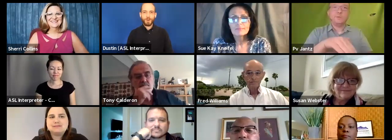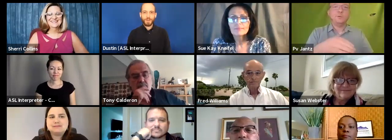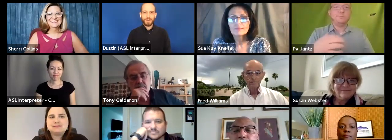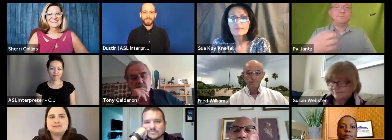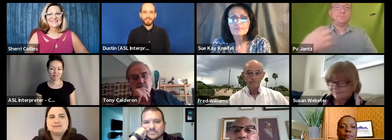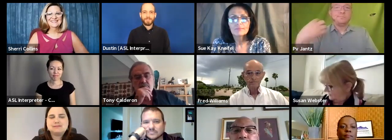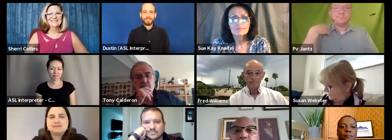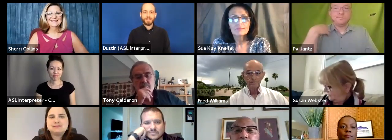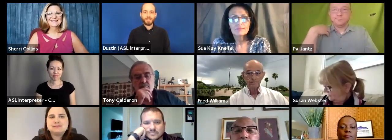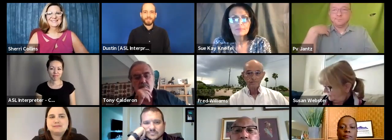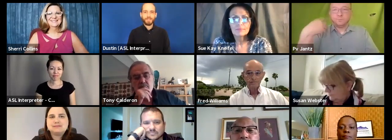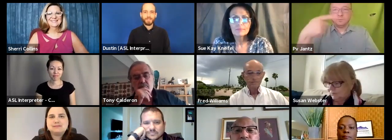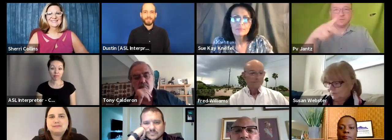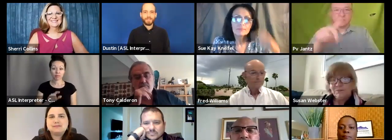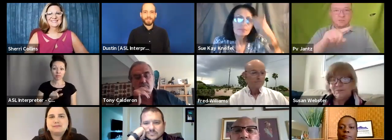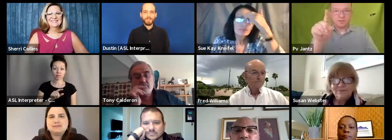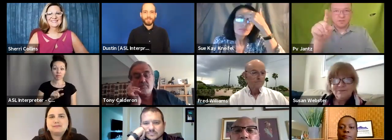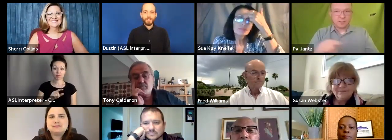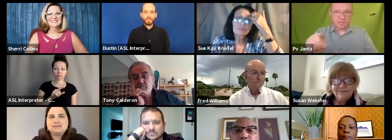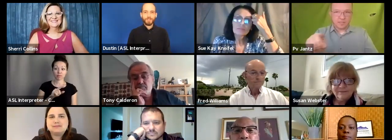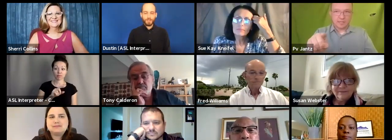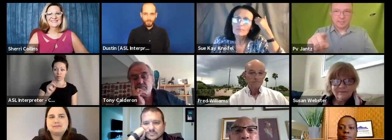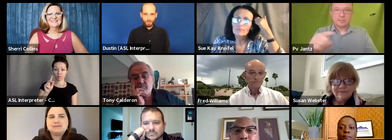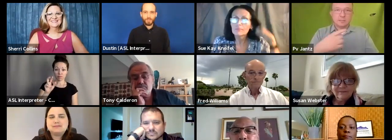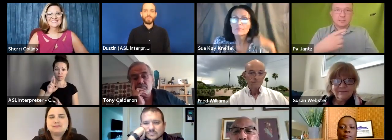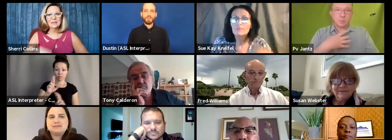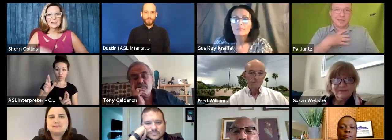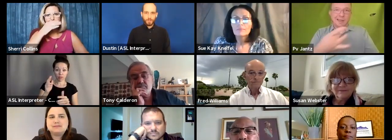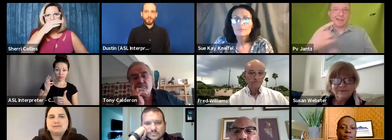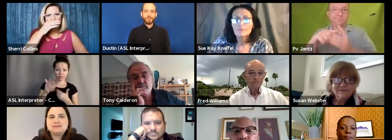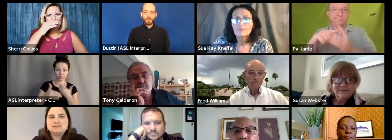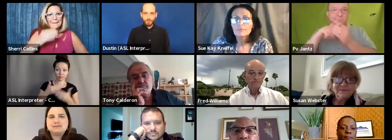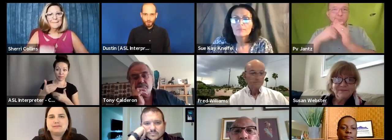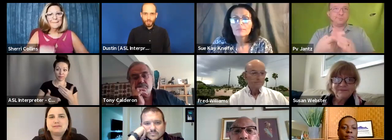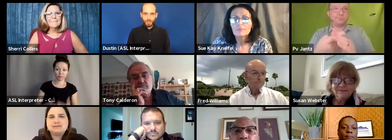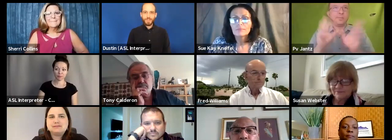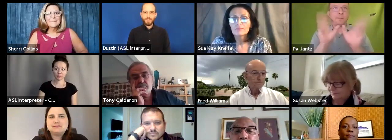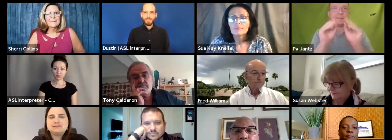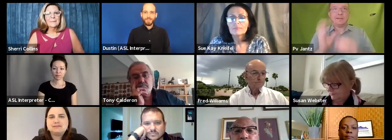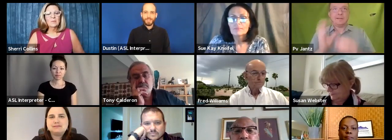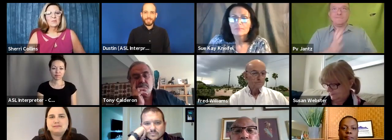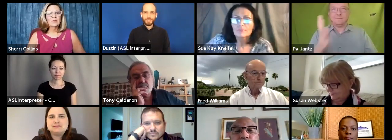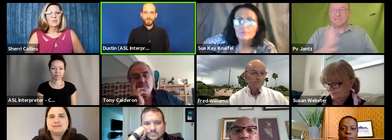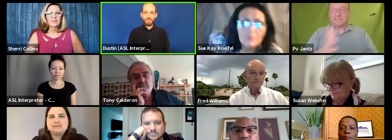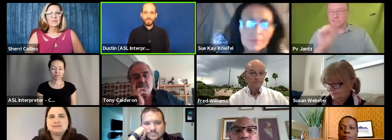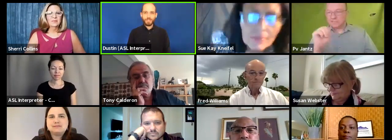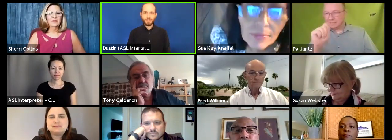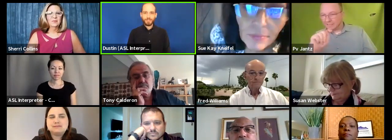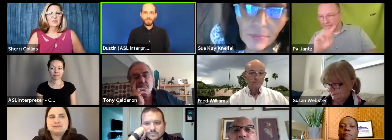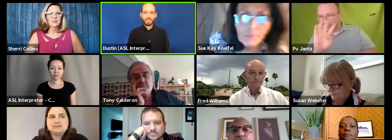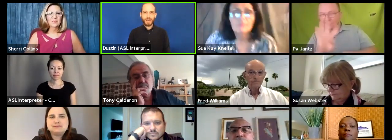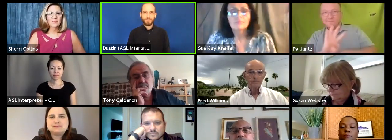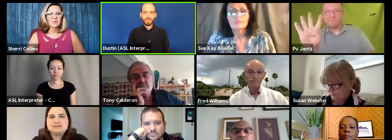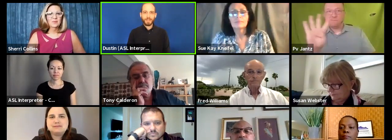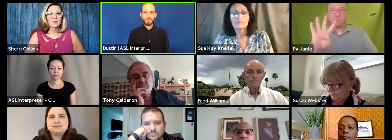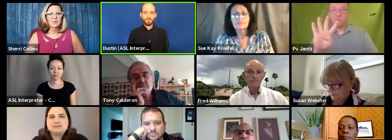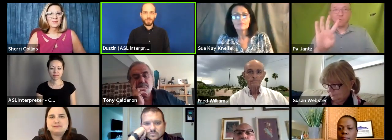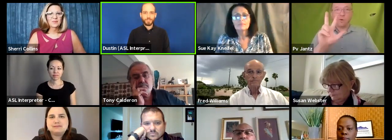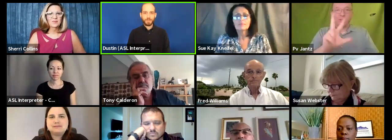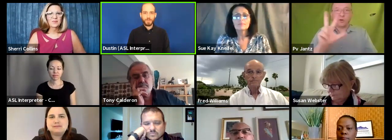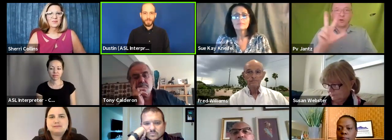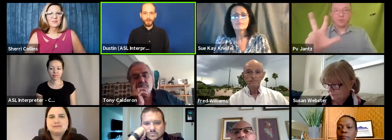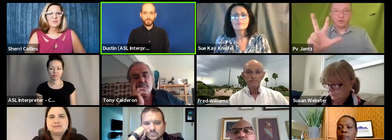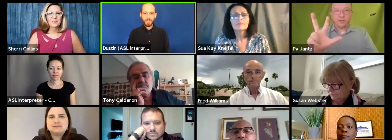We're good to go, Okay. Jeremy? Yes, everything is going. Good evening. This is PB Jantz. I would like